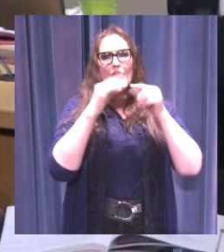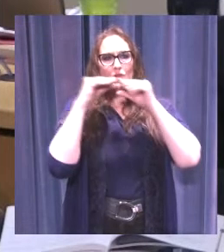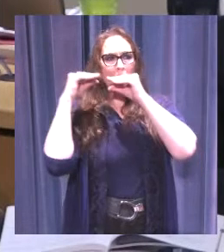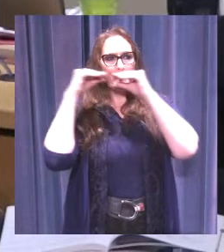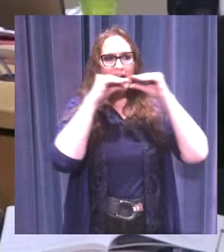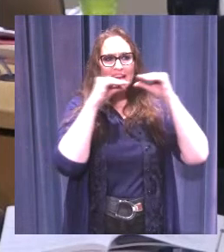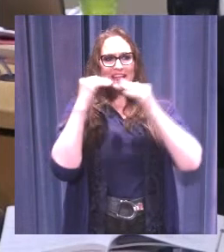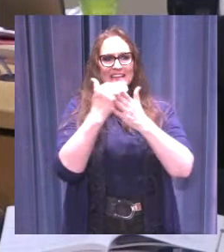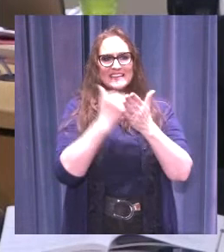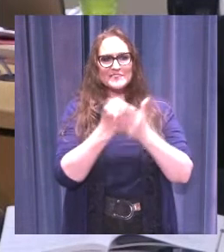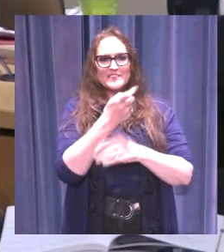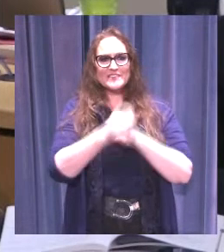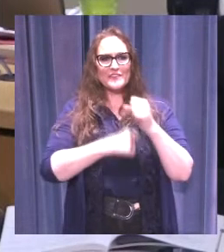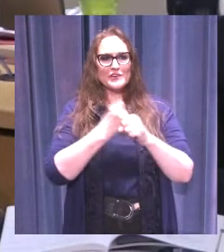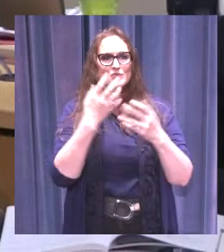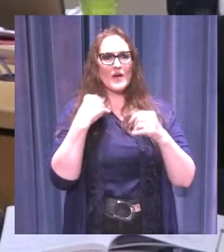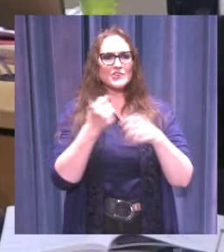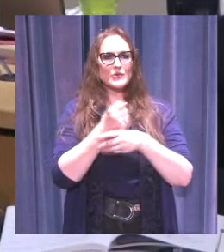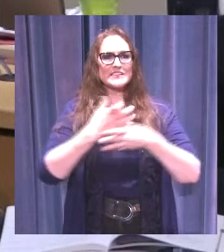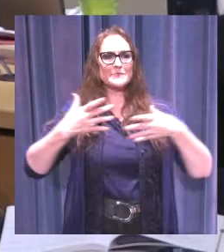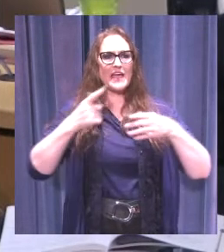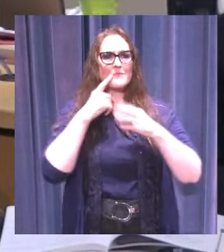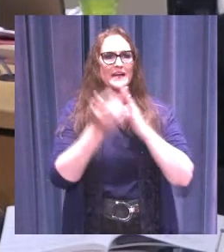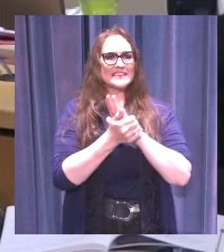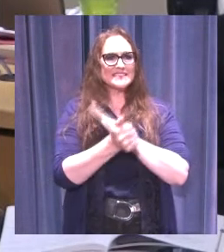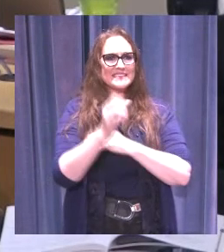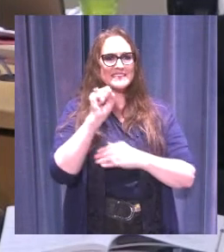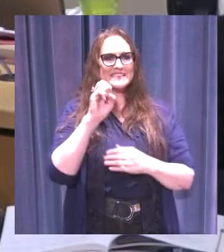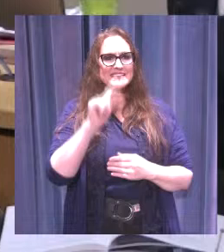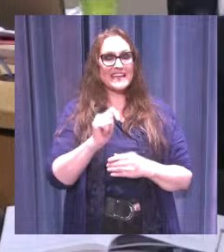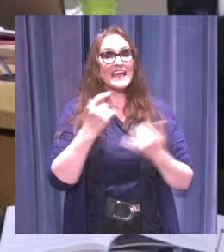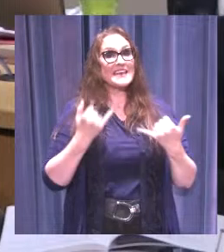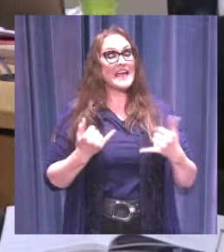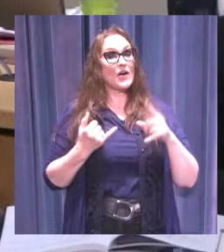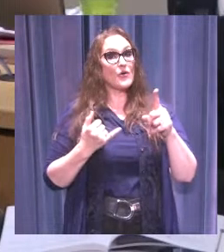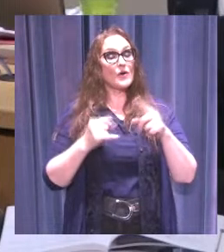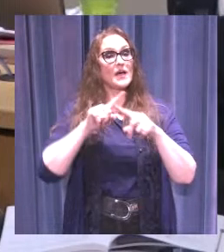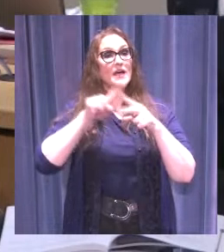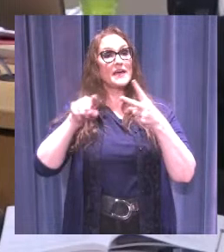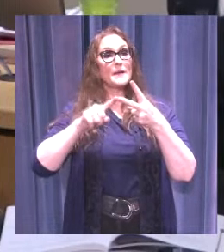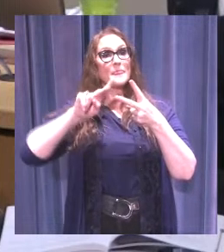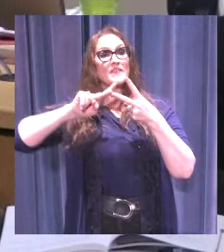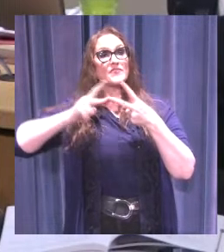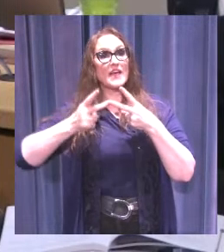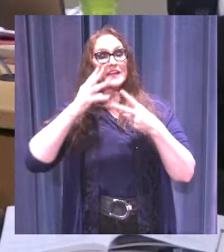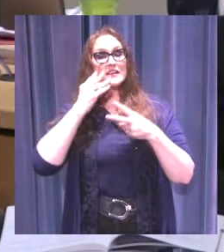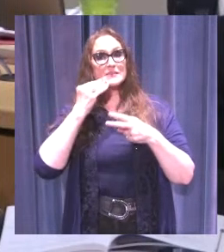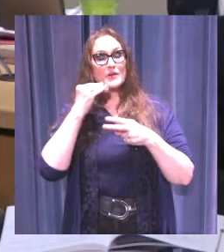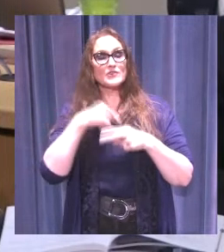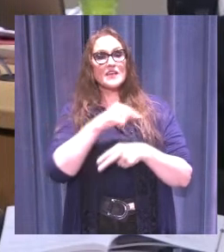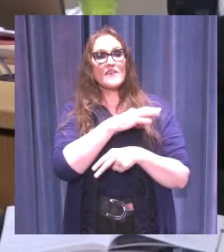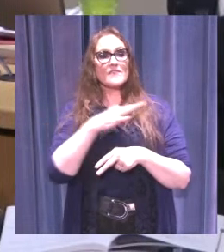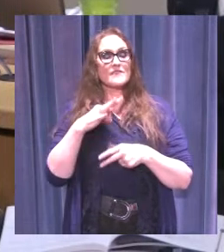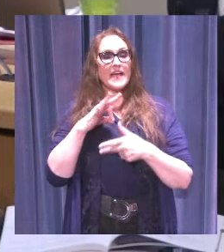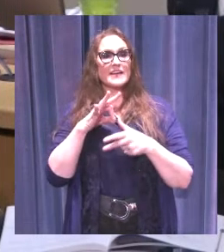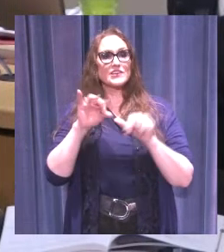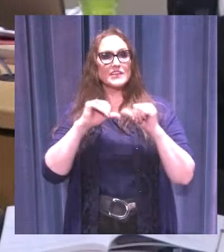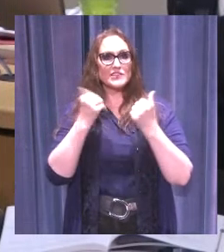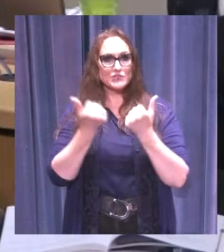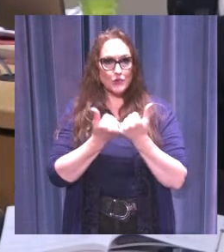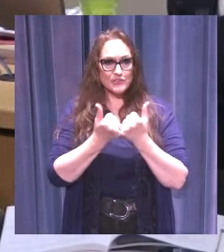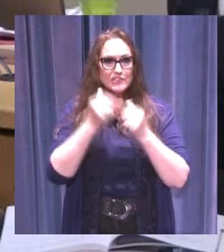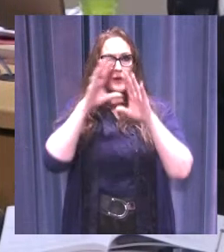now and would like to expand my skill set." Now here's the second experience. As Faculty Association President